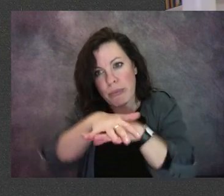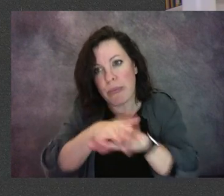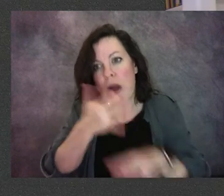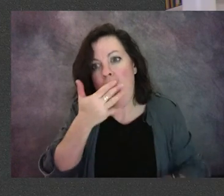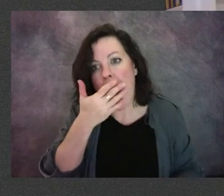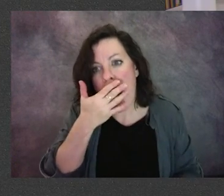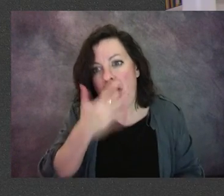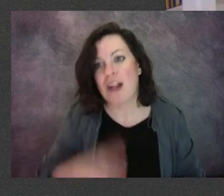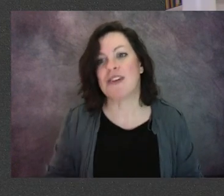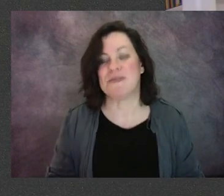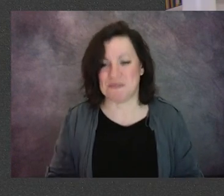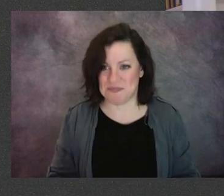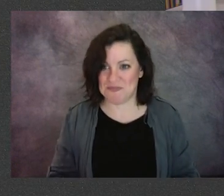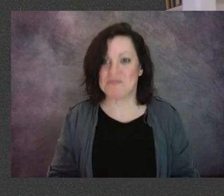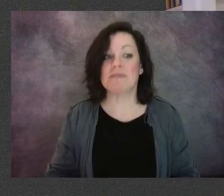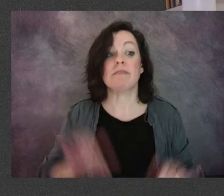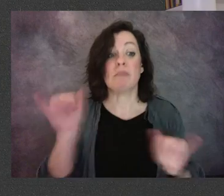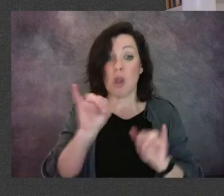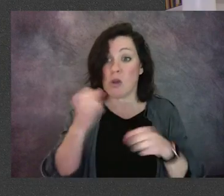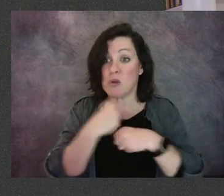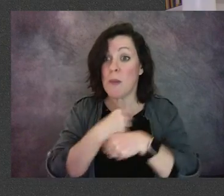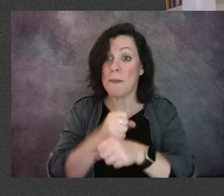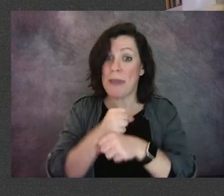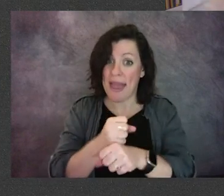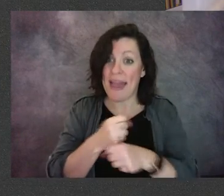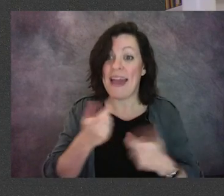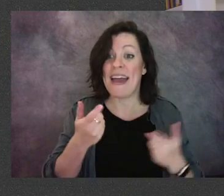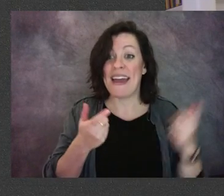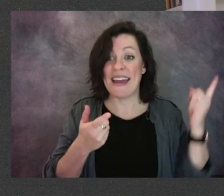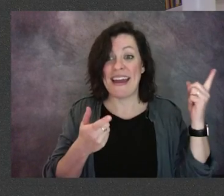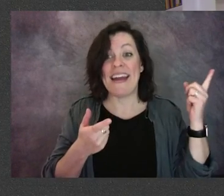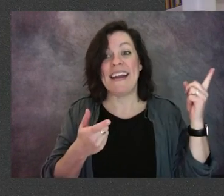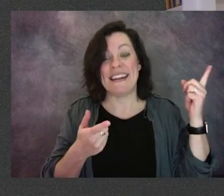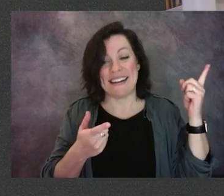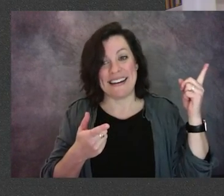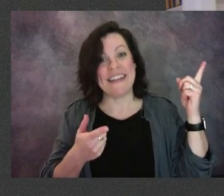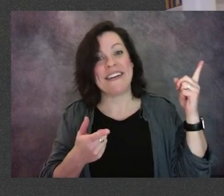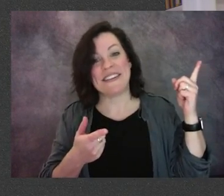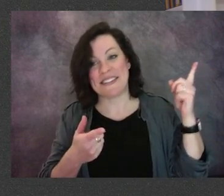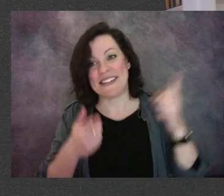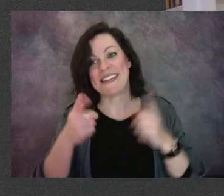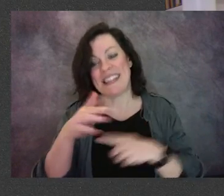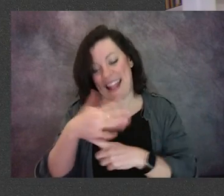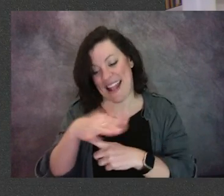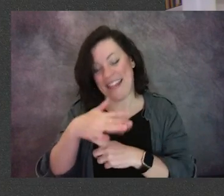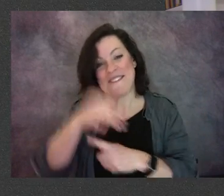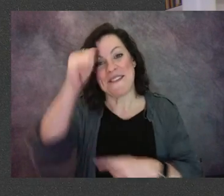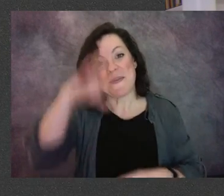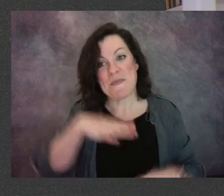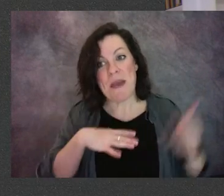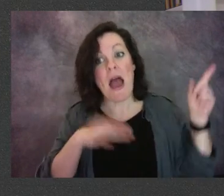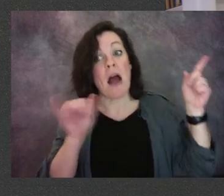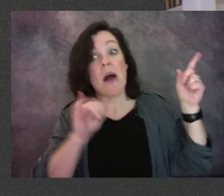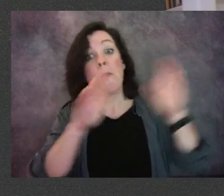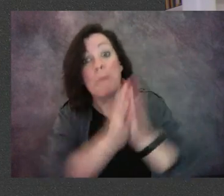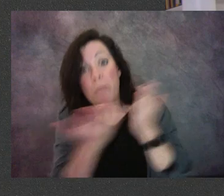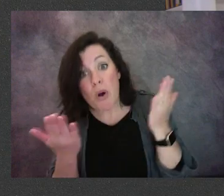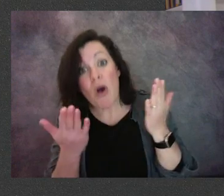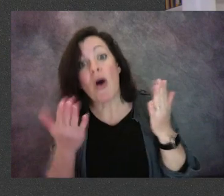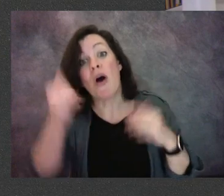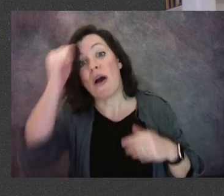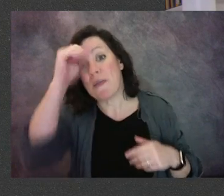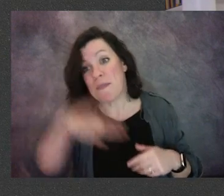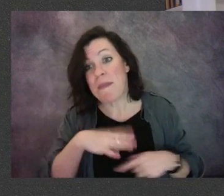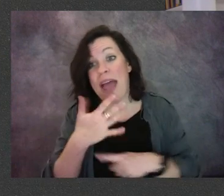we created our own leaf creatures and we read an amazing book by Lois Ellert about Leaf Man and where the wind blew